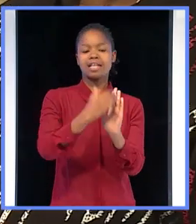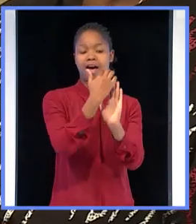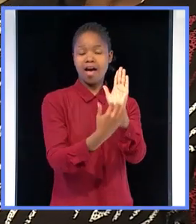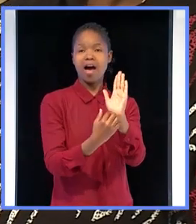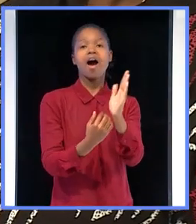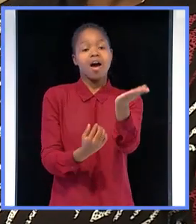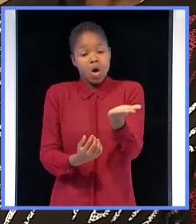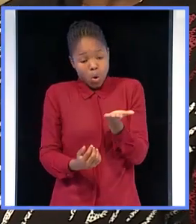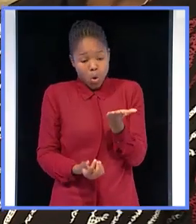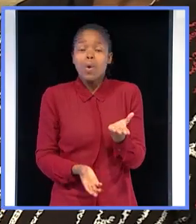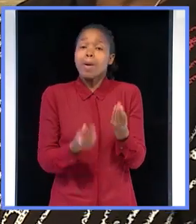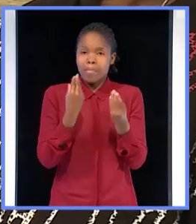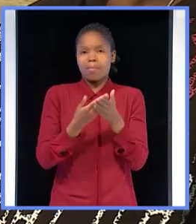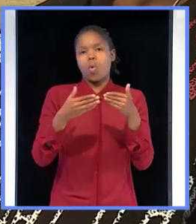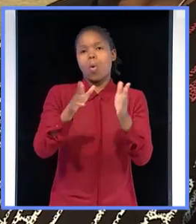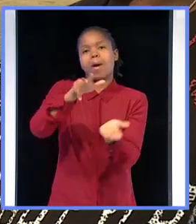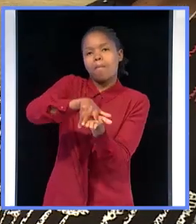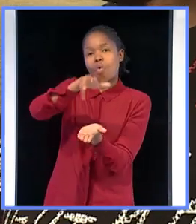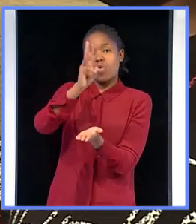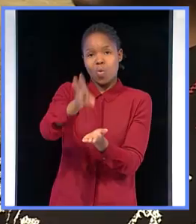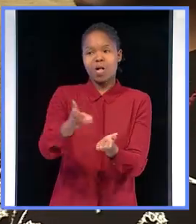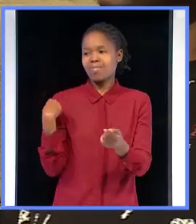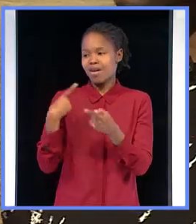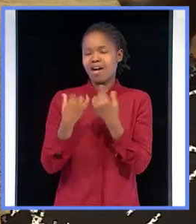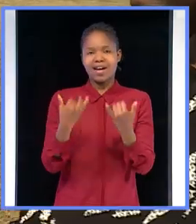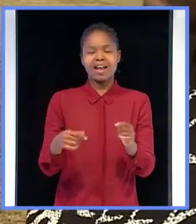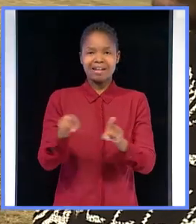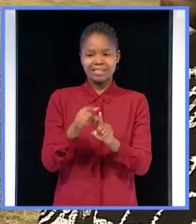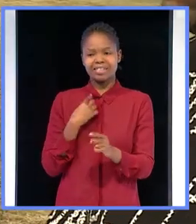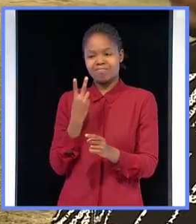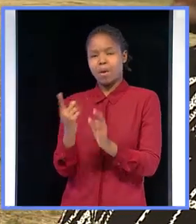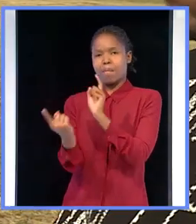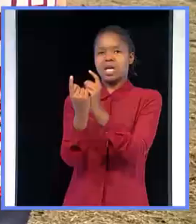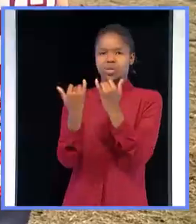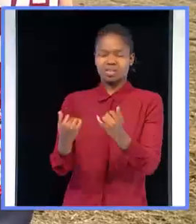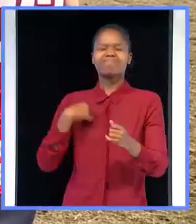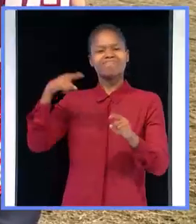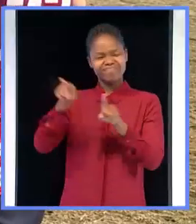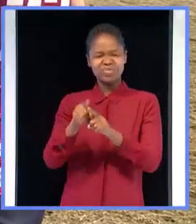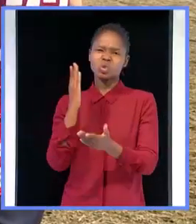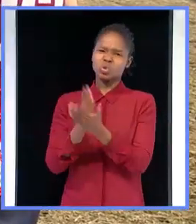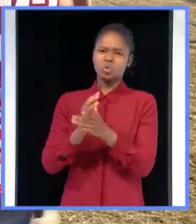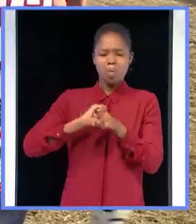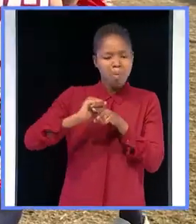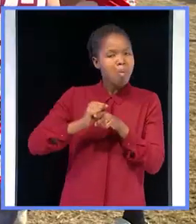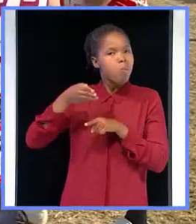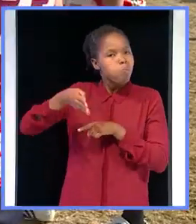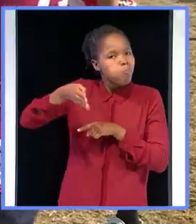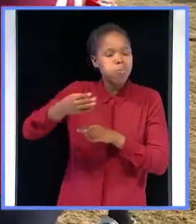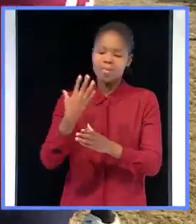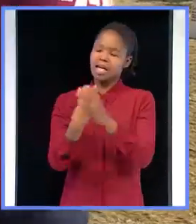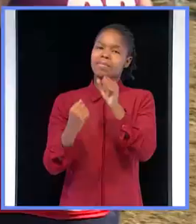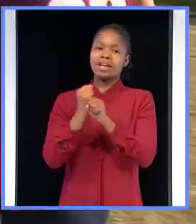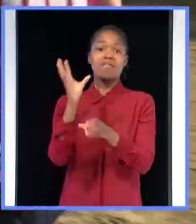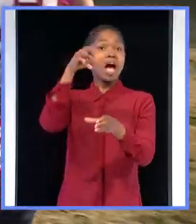approval. But as it stands, you'll even see him today. I believe he's with every practice he's here with us. Even though